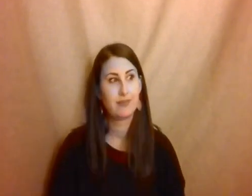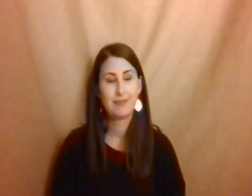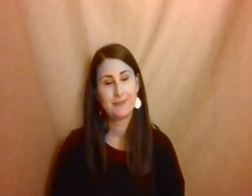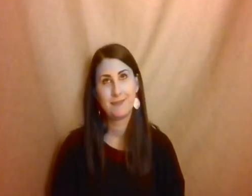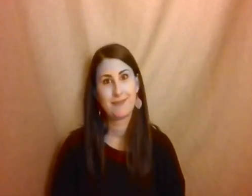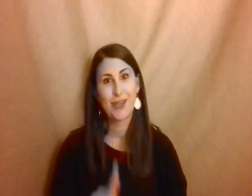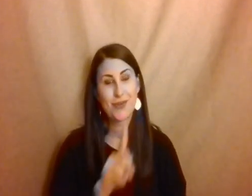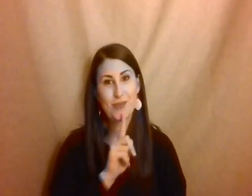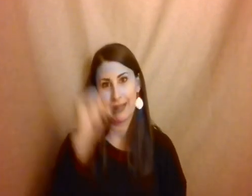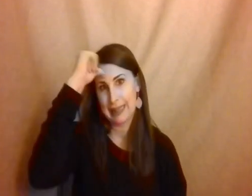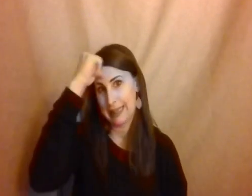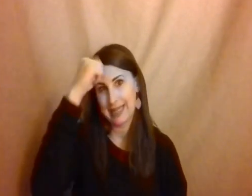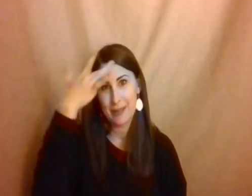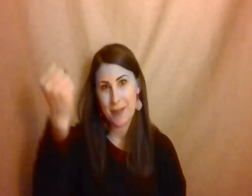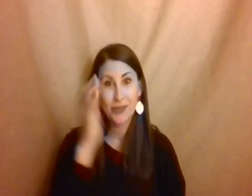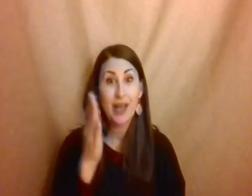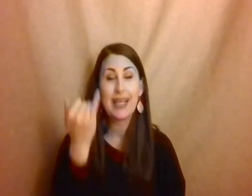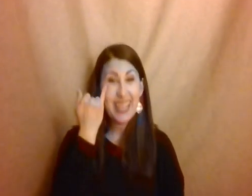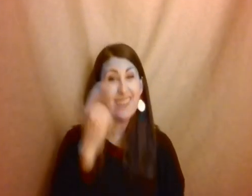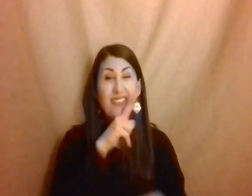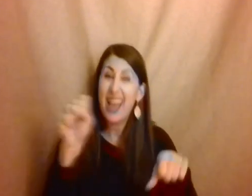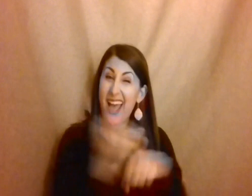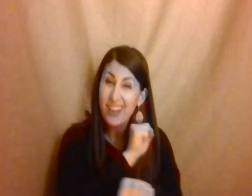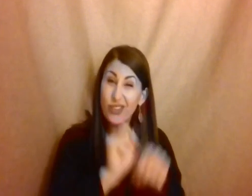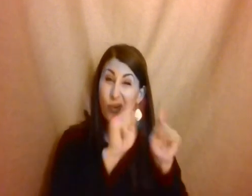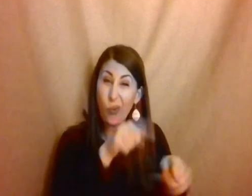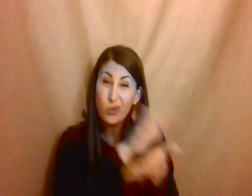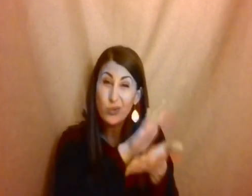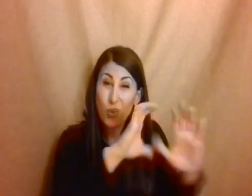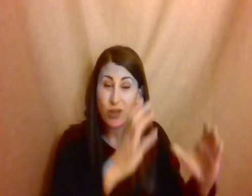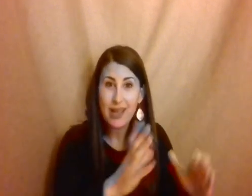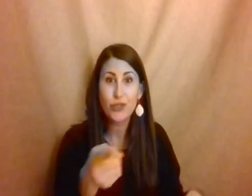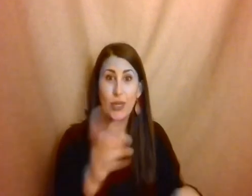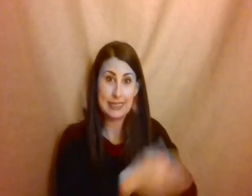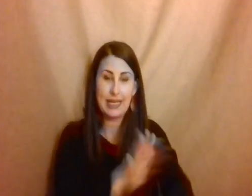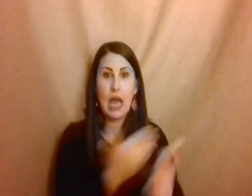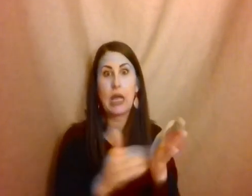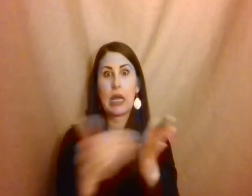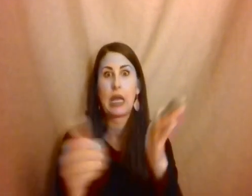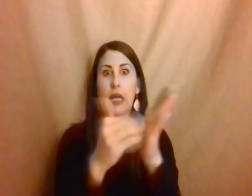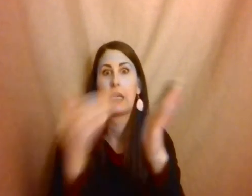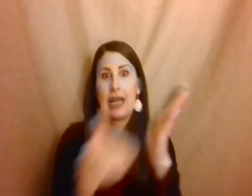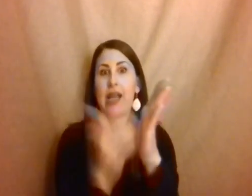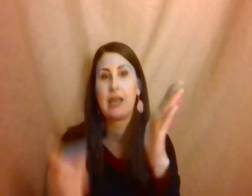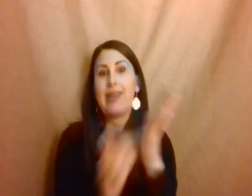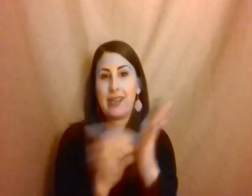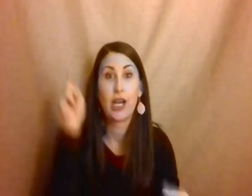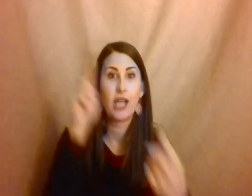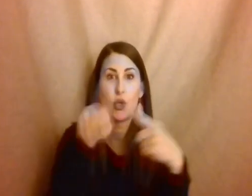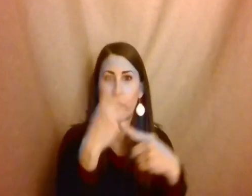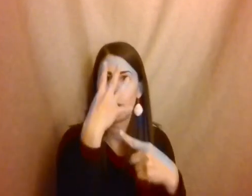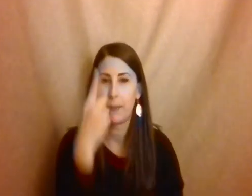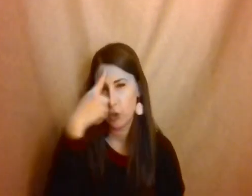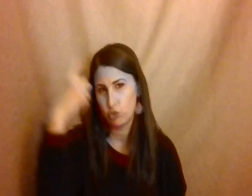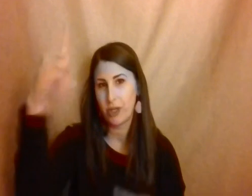we were in class, I would have us sing it over and over again until you had dreams about it. Right? So you know